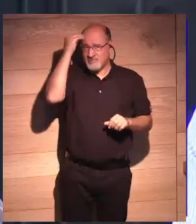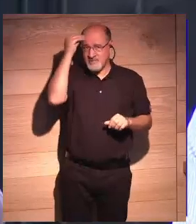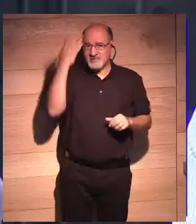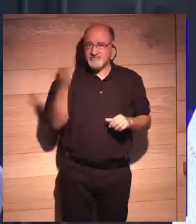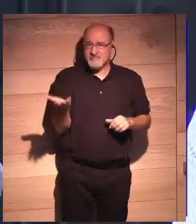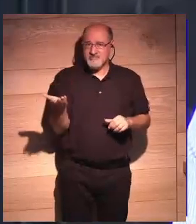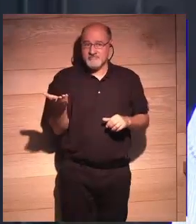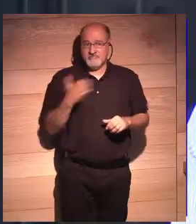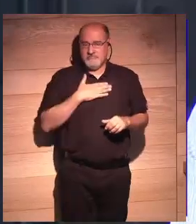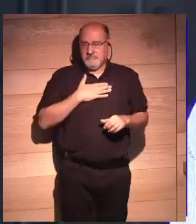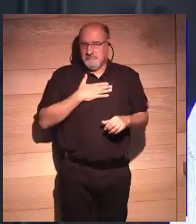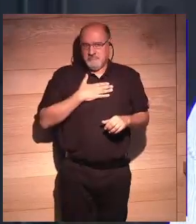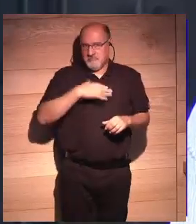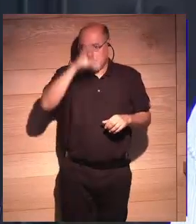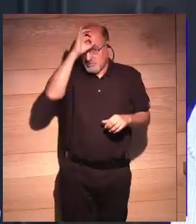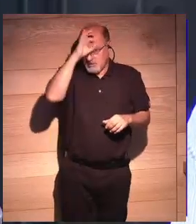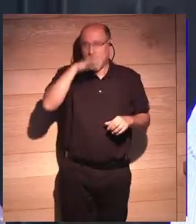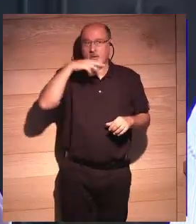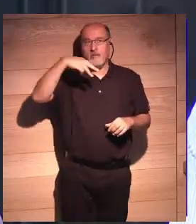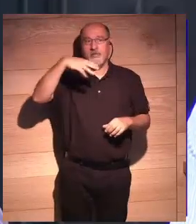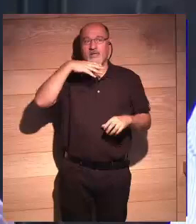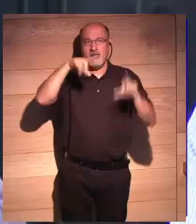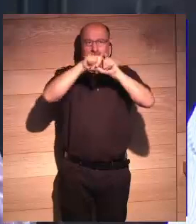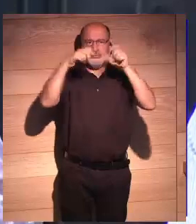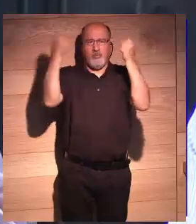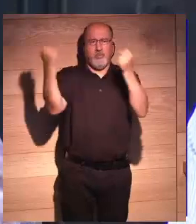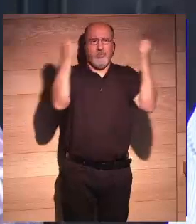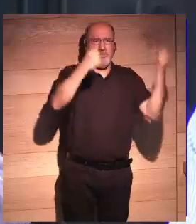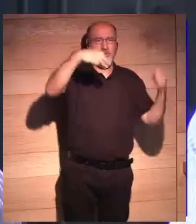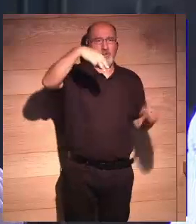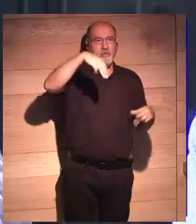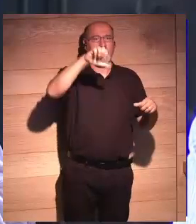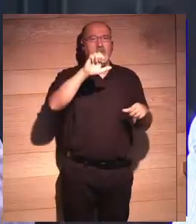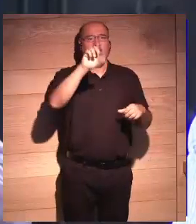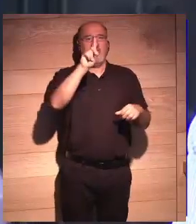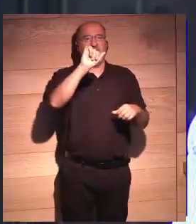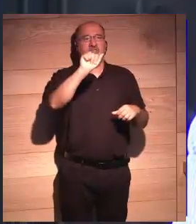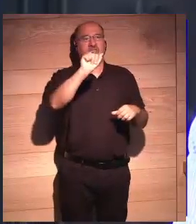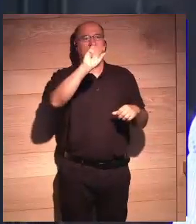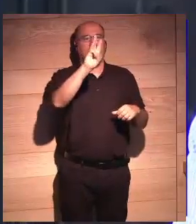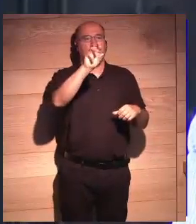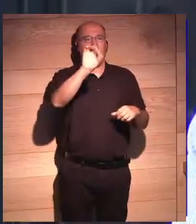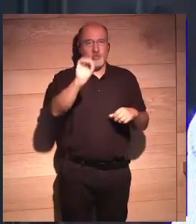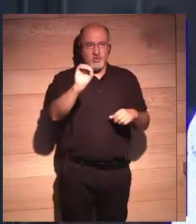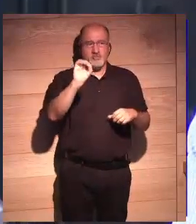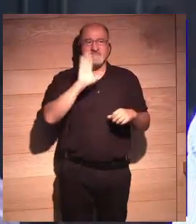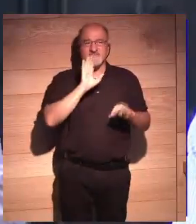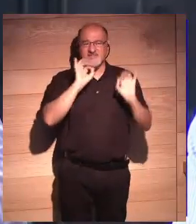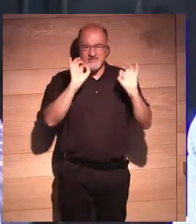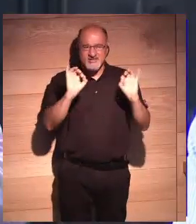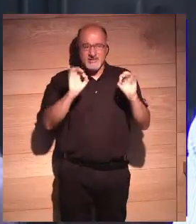But how do you think, from my ignorance, I understand that something as Media Pro understands that you are there to help them